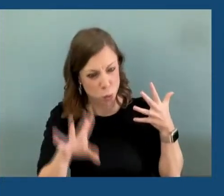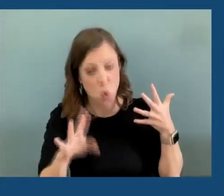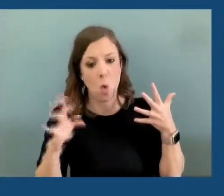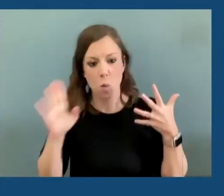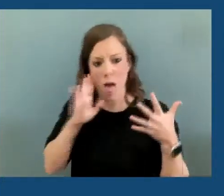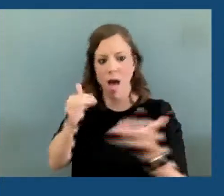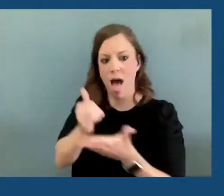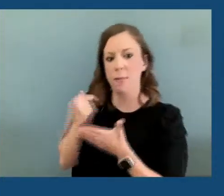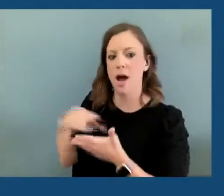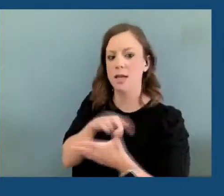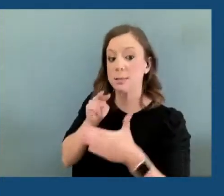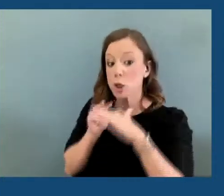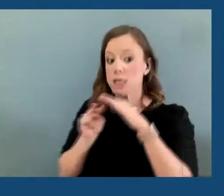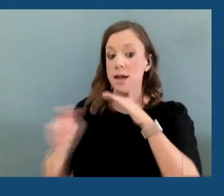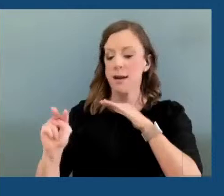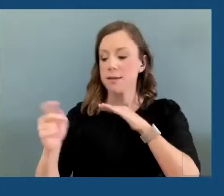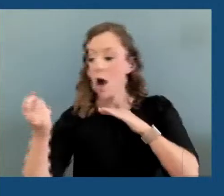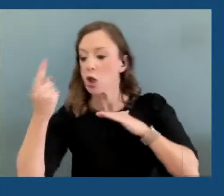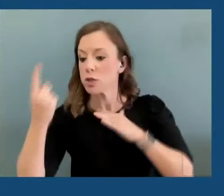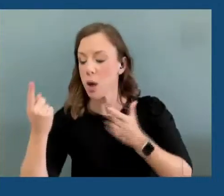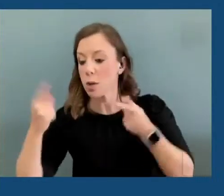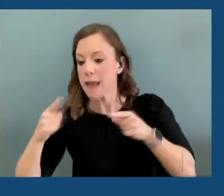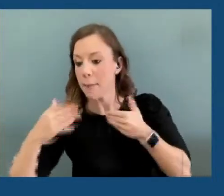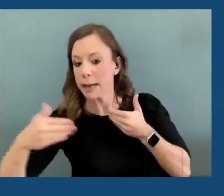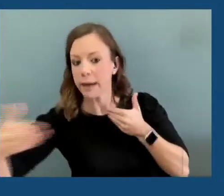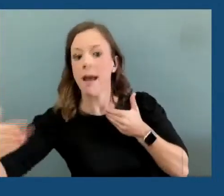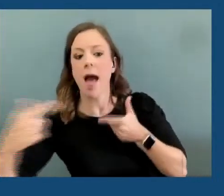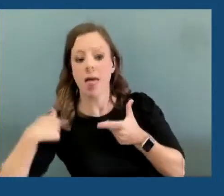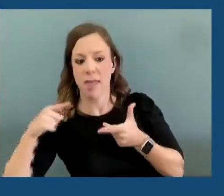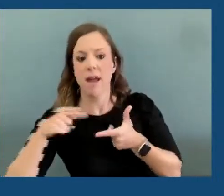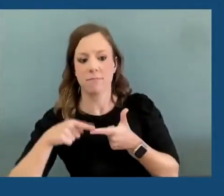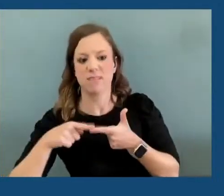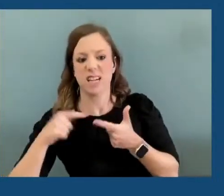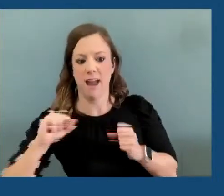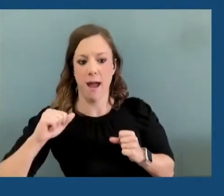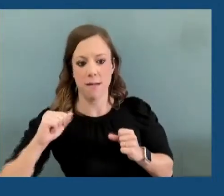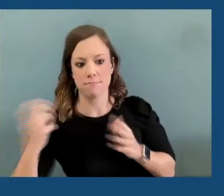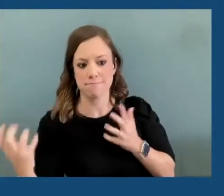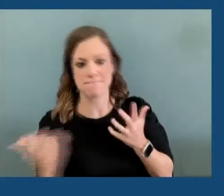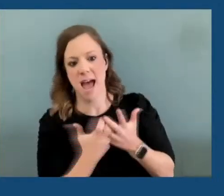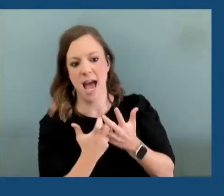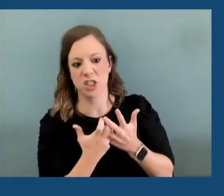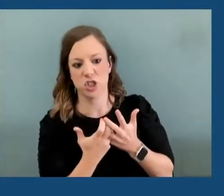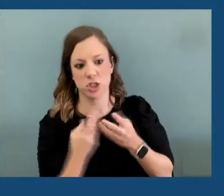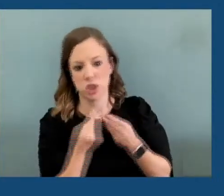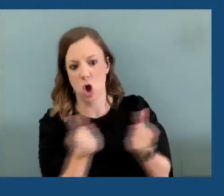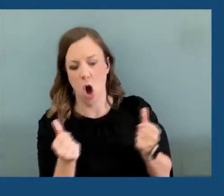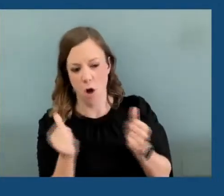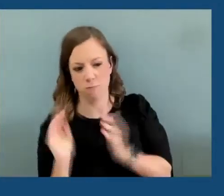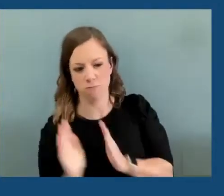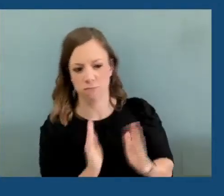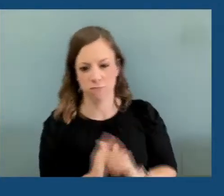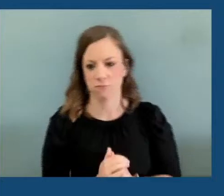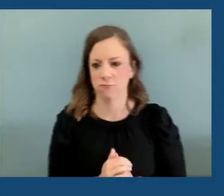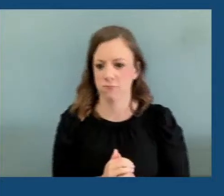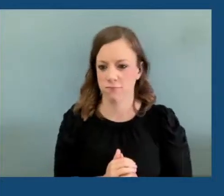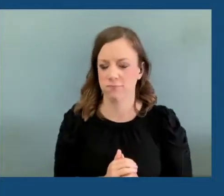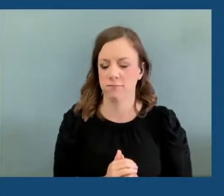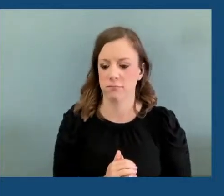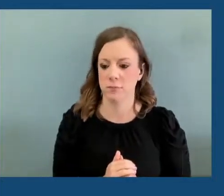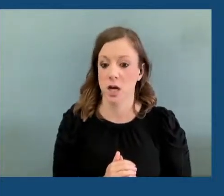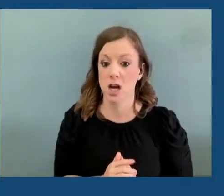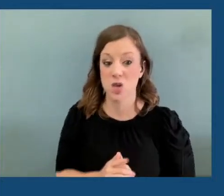So I share the optimism. I love these investments. It makes us feel good.